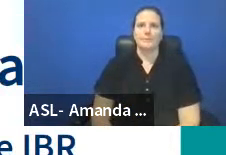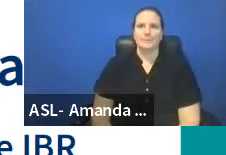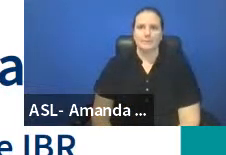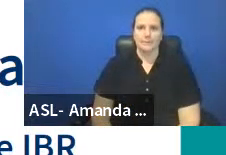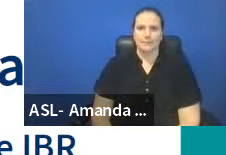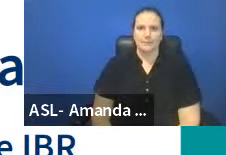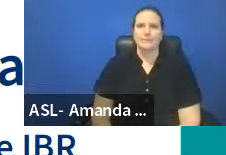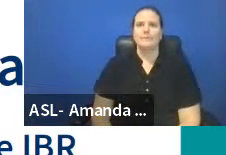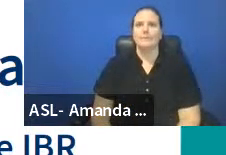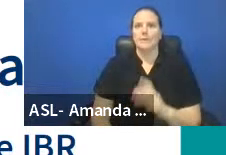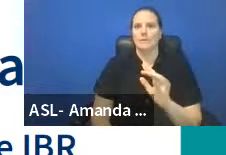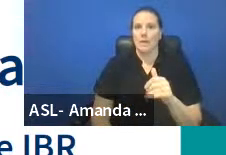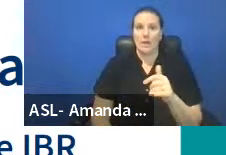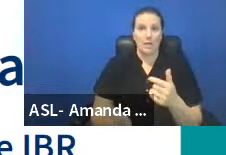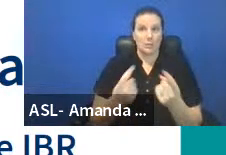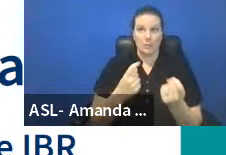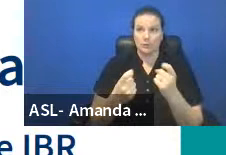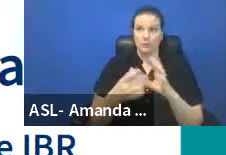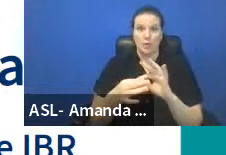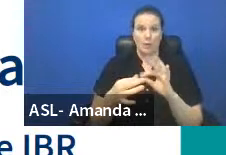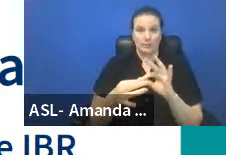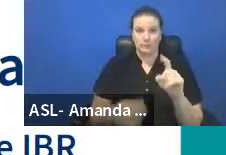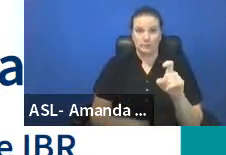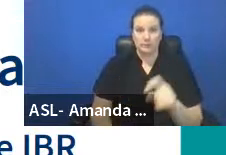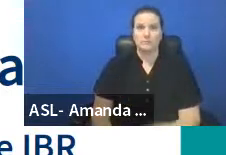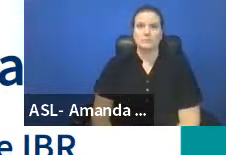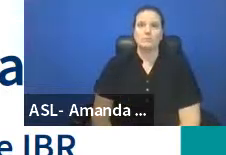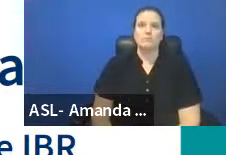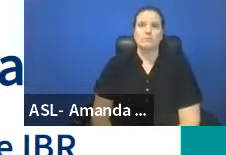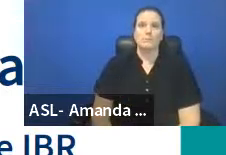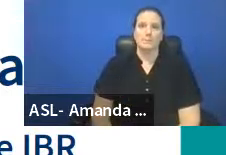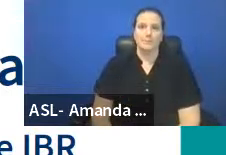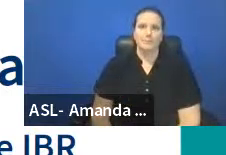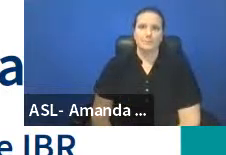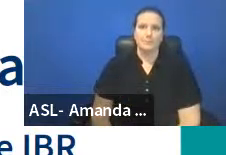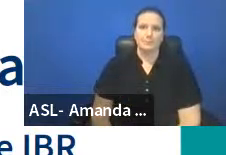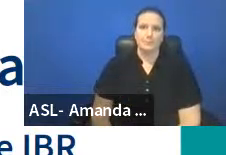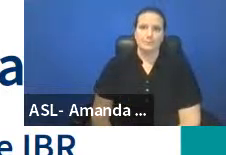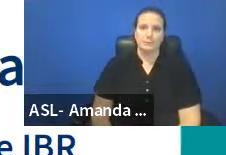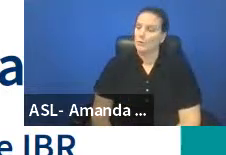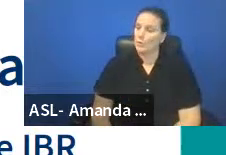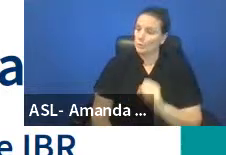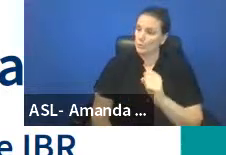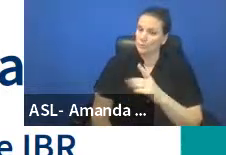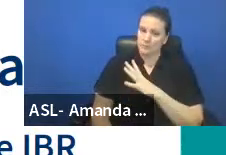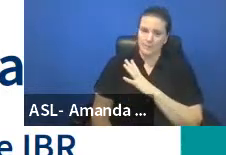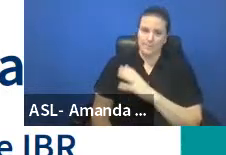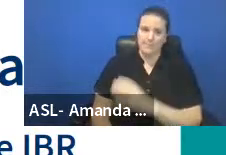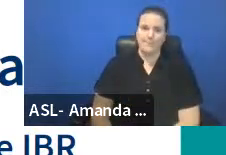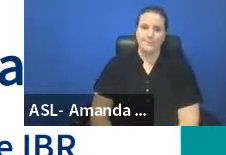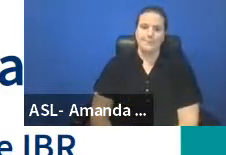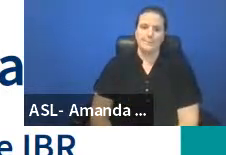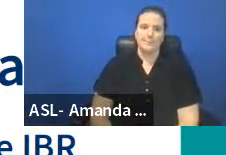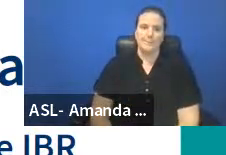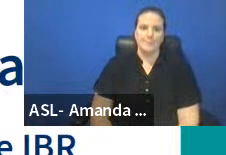or comments? I have a question. Ed.